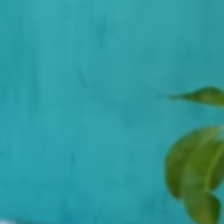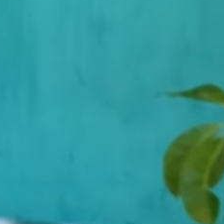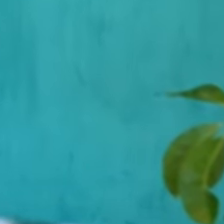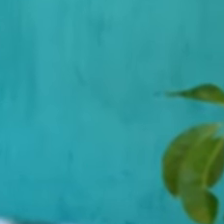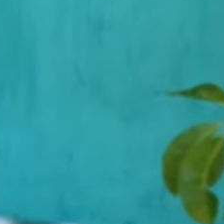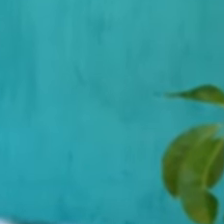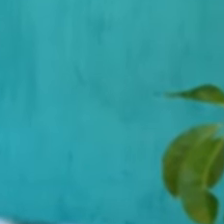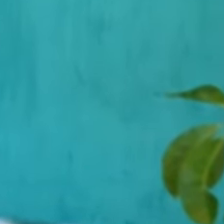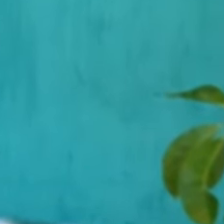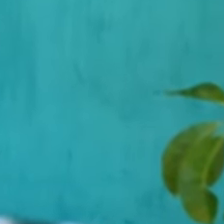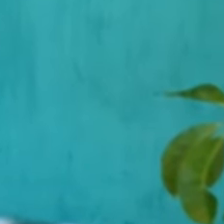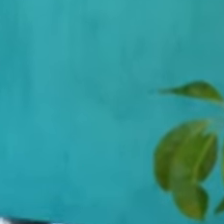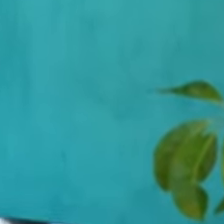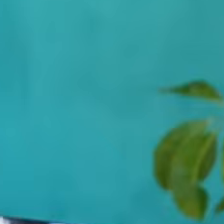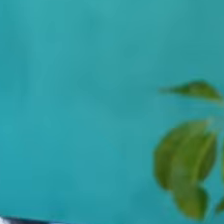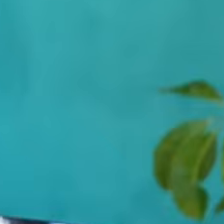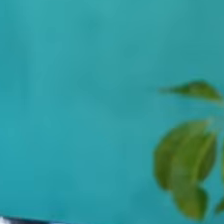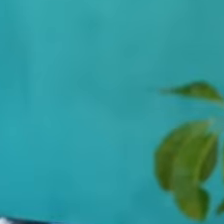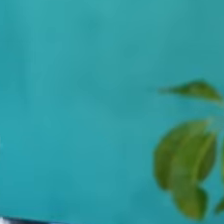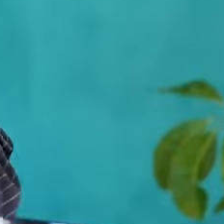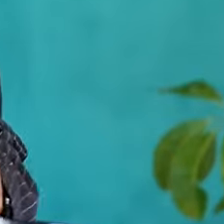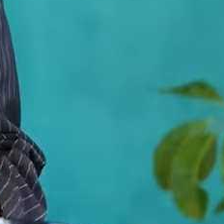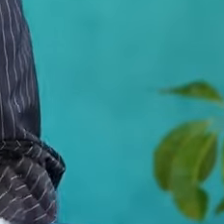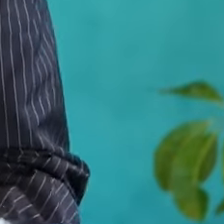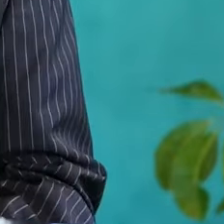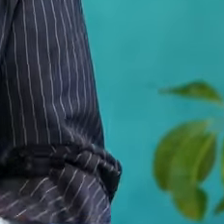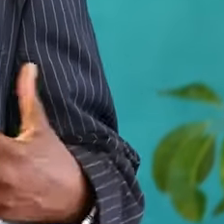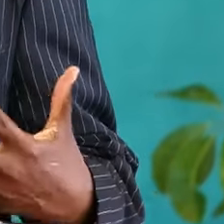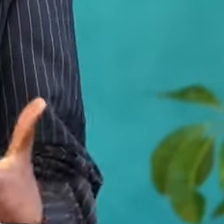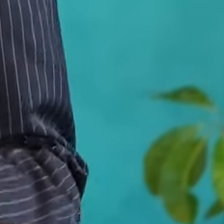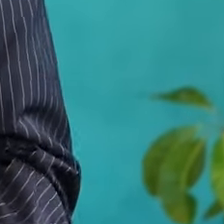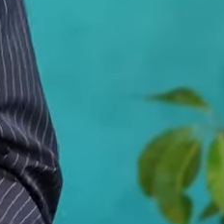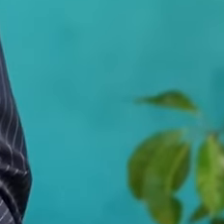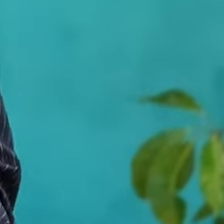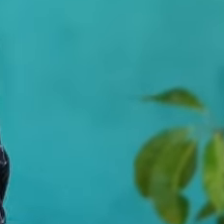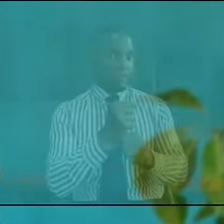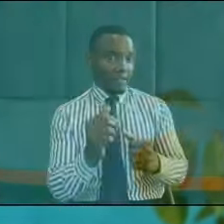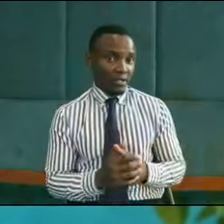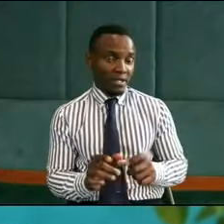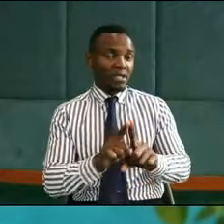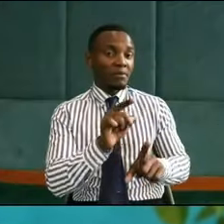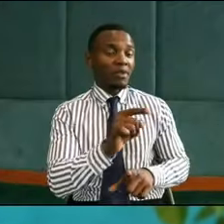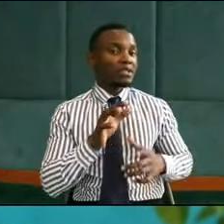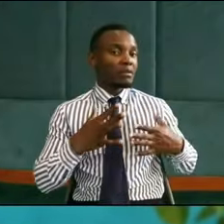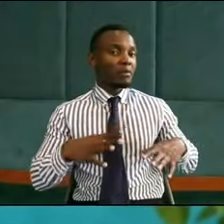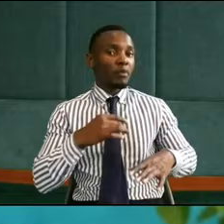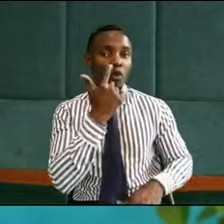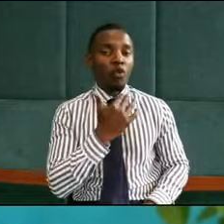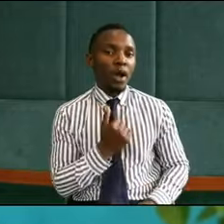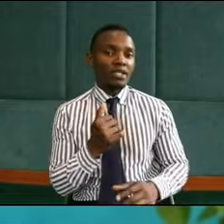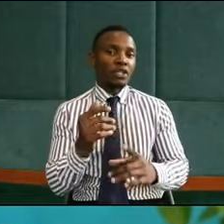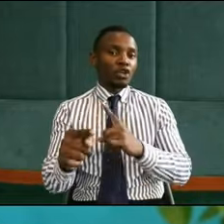write every sin committed by the men that had accused this woman, that they had purposed to destroy this woman. He